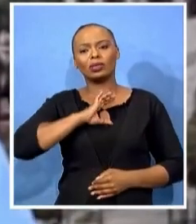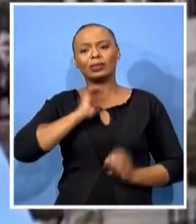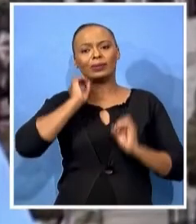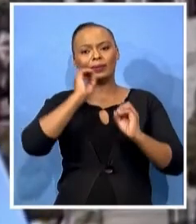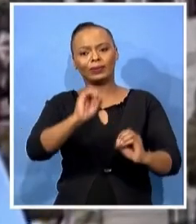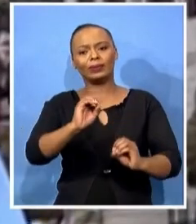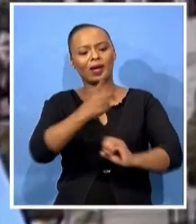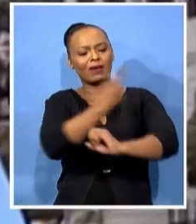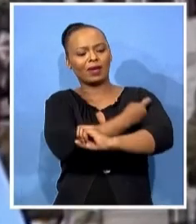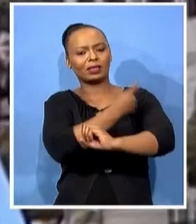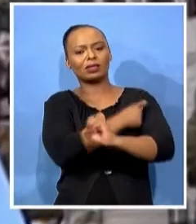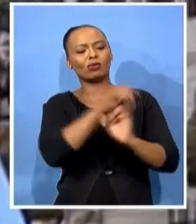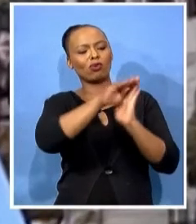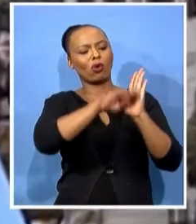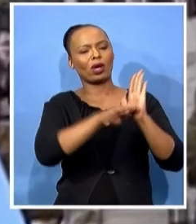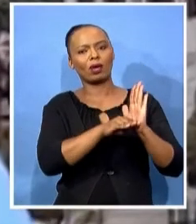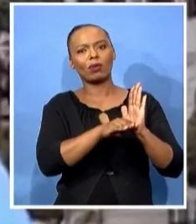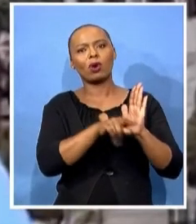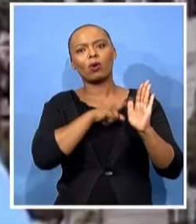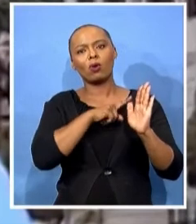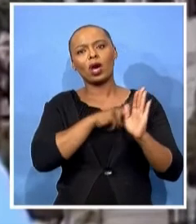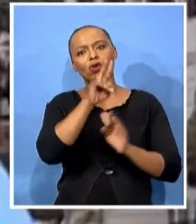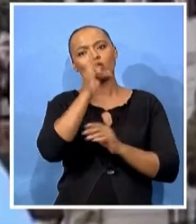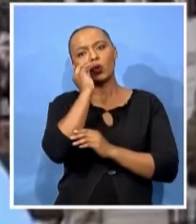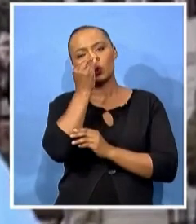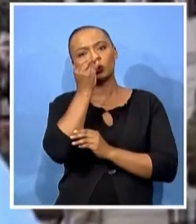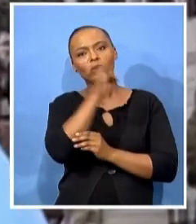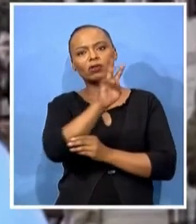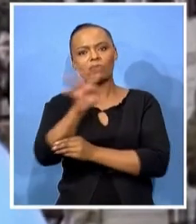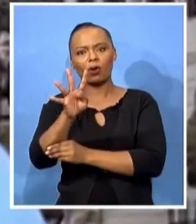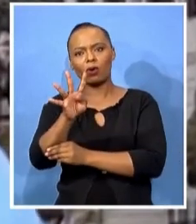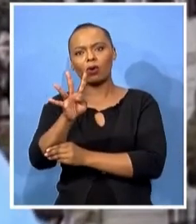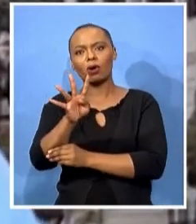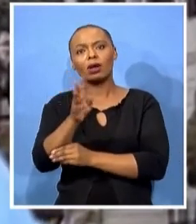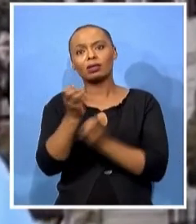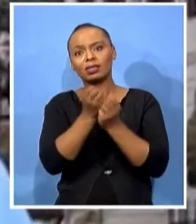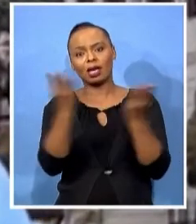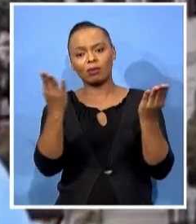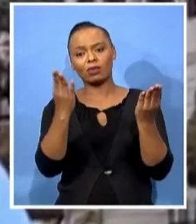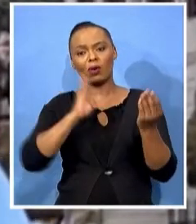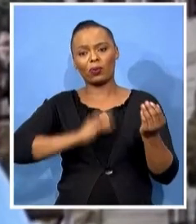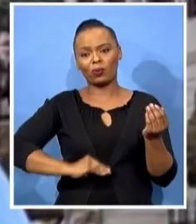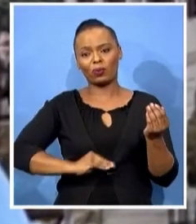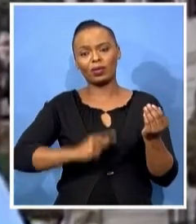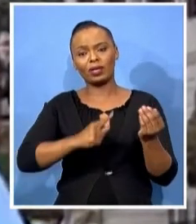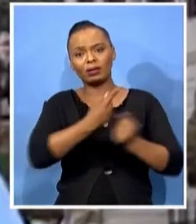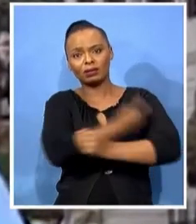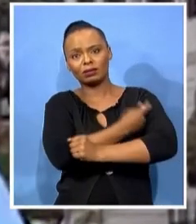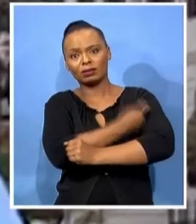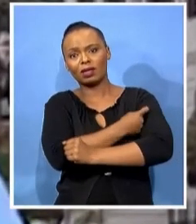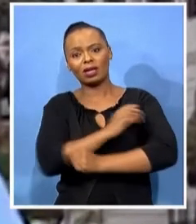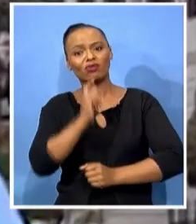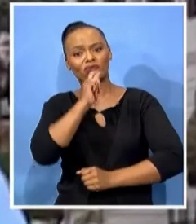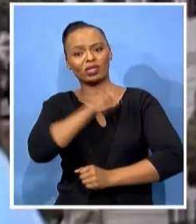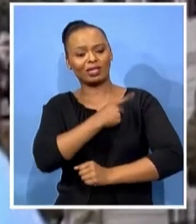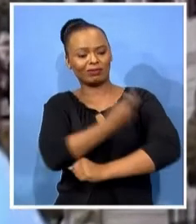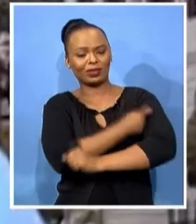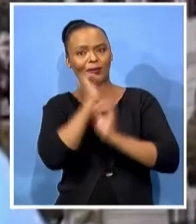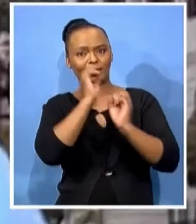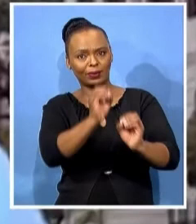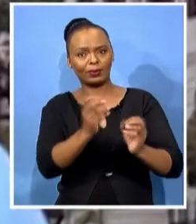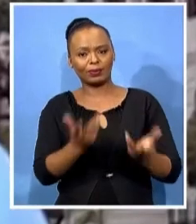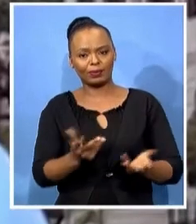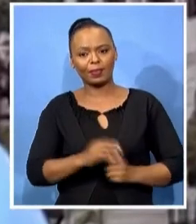24 yesterday. And under the heading said a cancelled meeting delays and secrecy inside South Africa efforts to